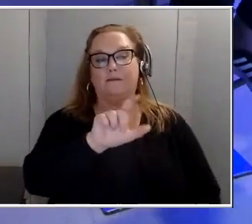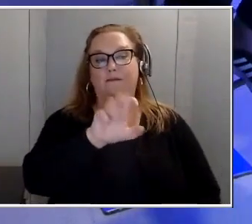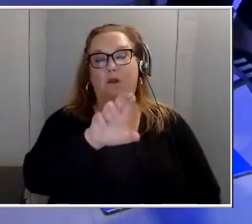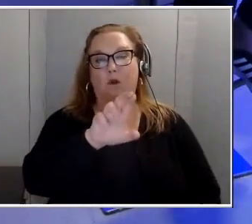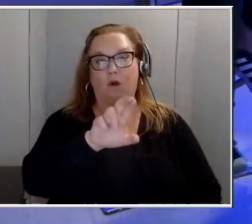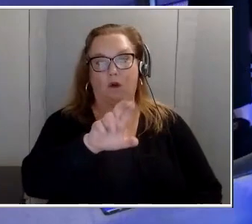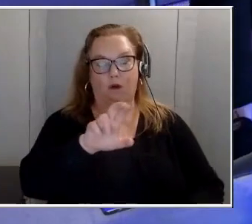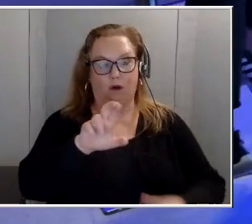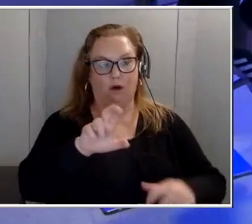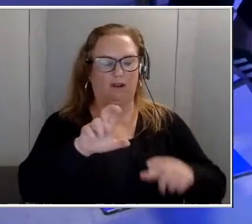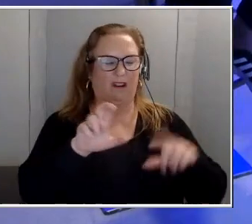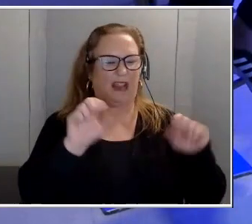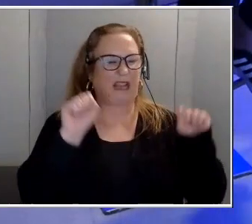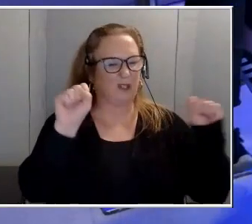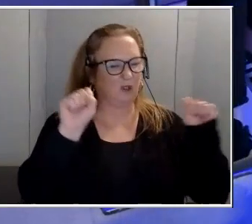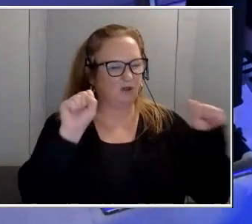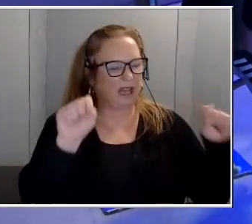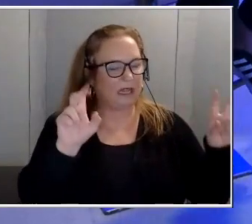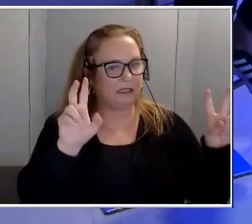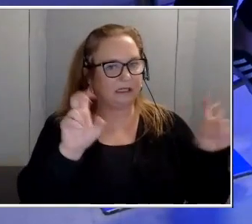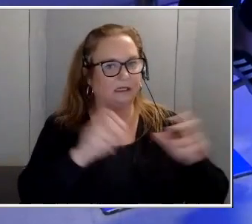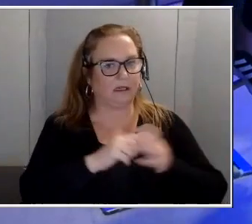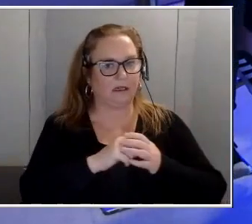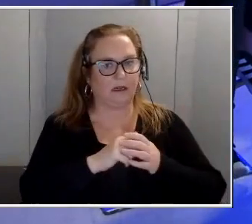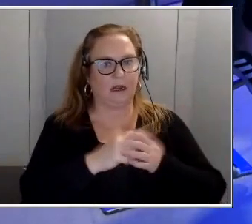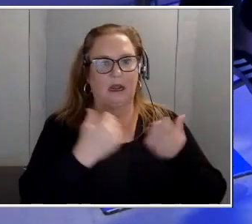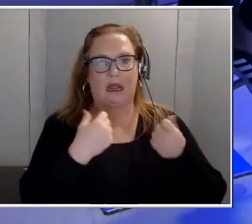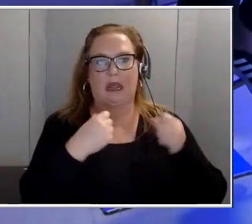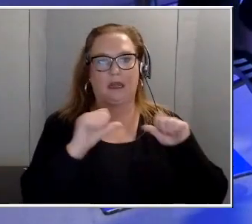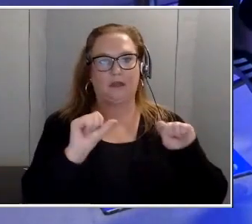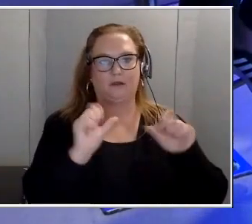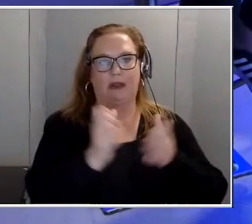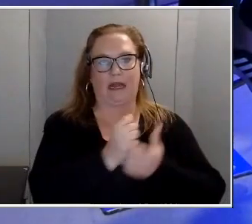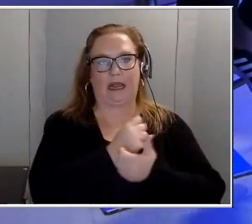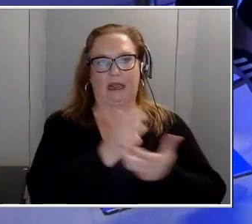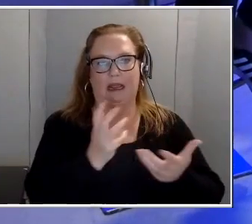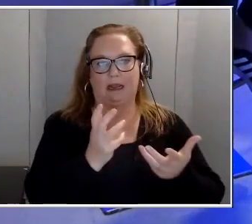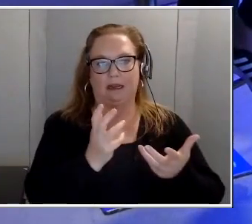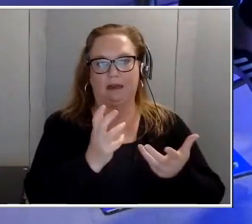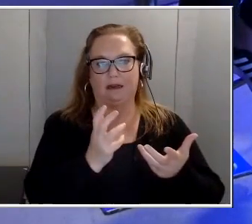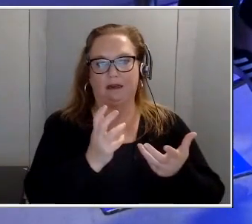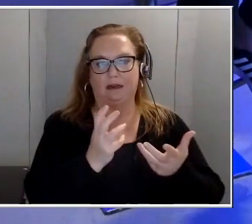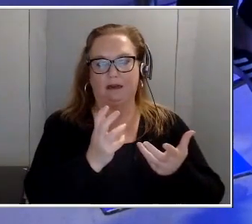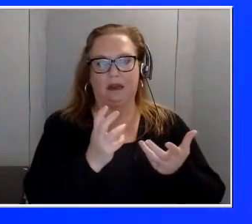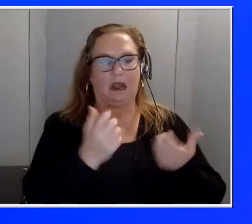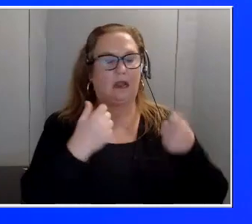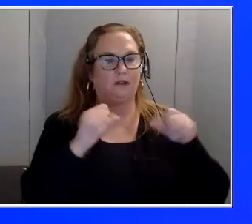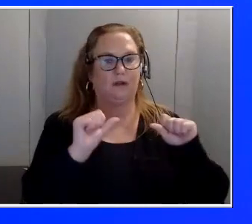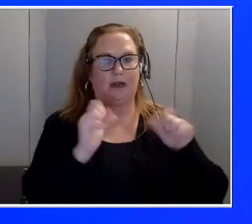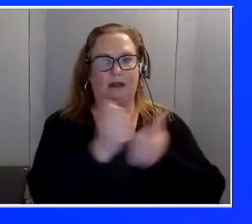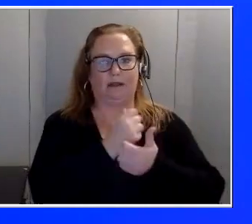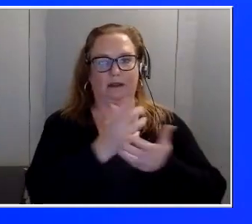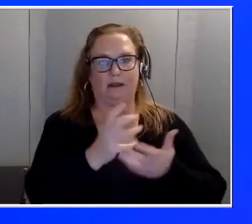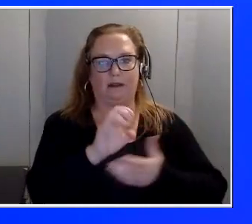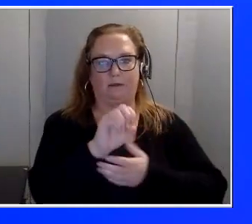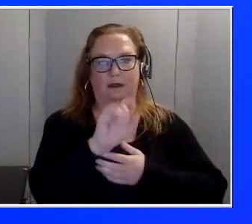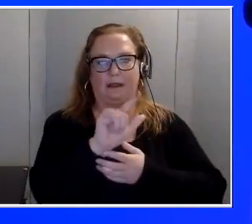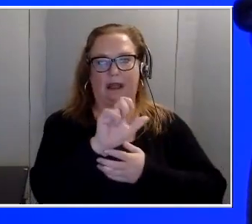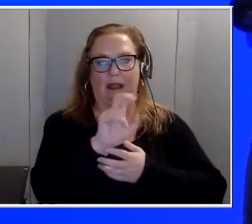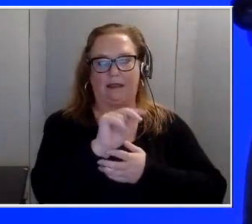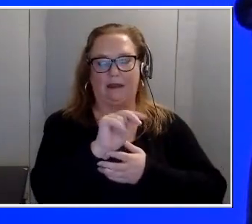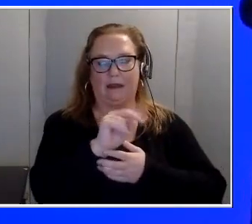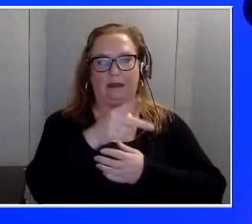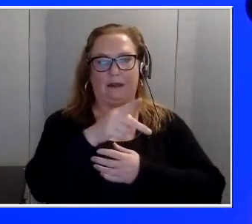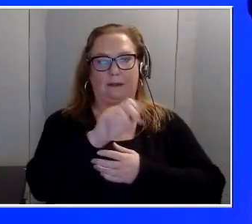doing before. I tried everything. Okay. So yeah, I was with Eileen in pelvic